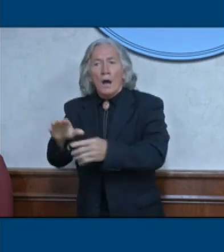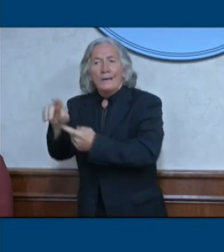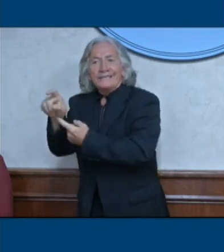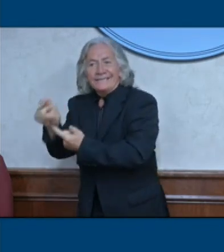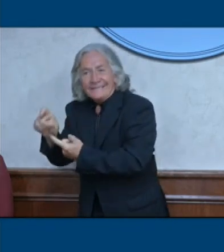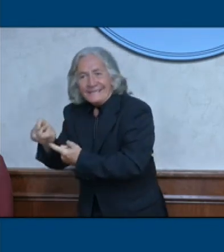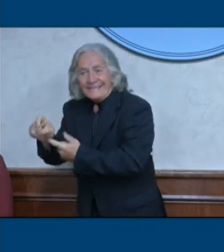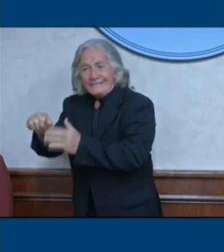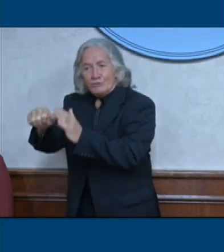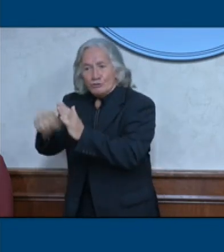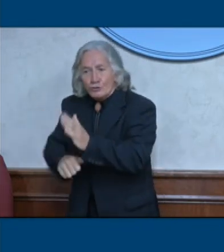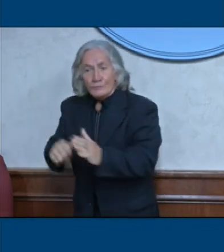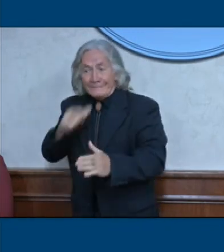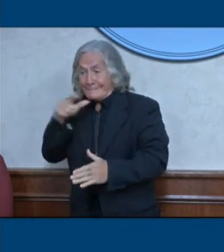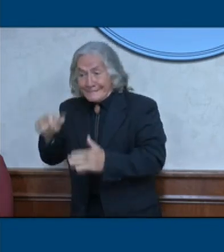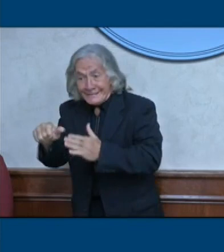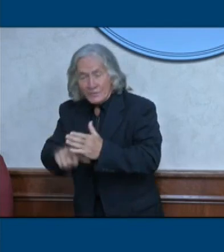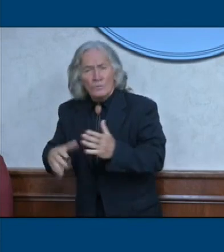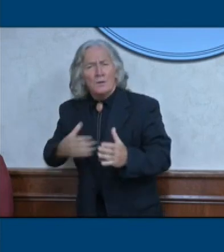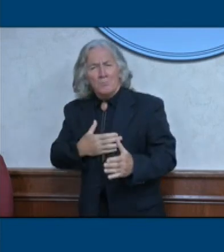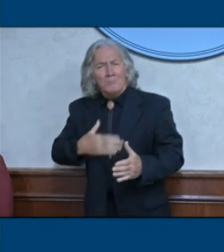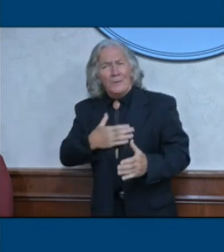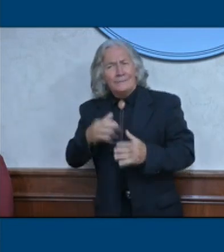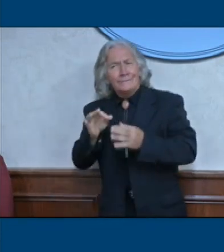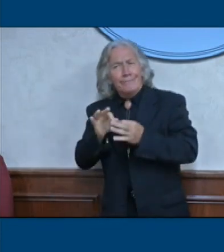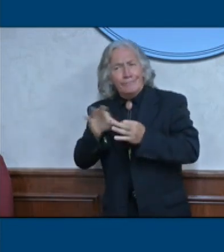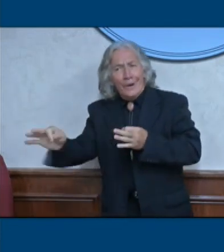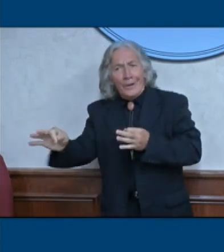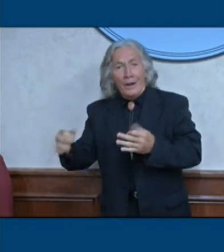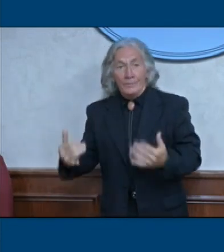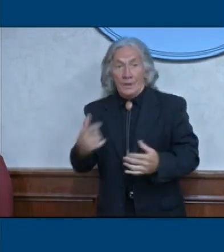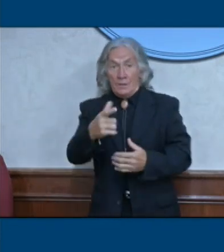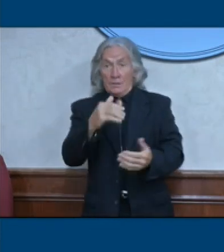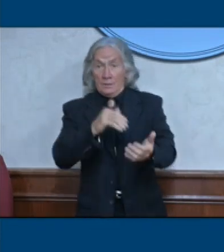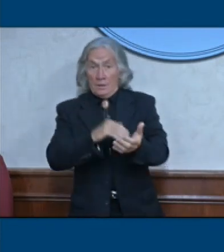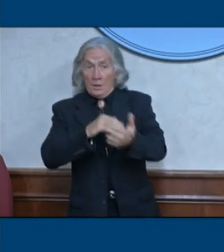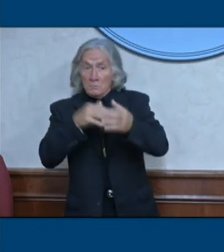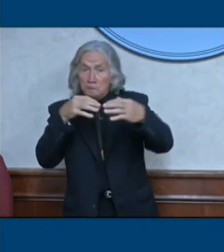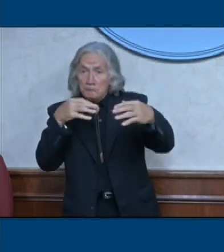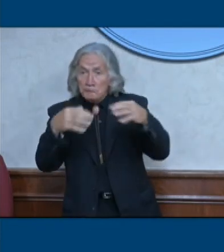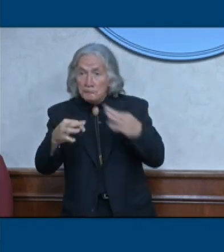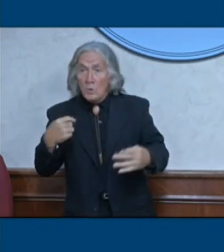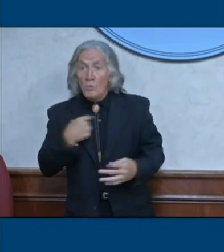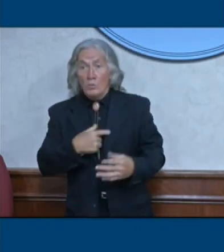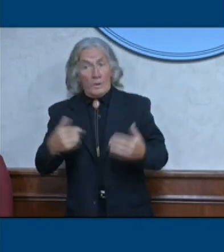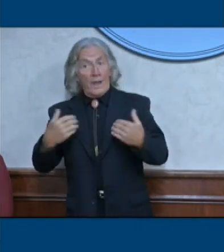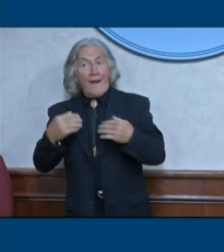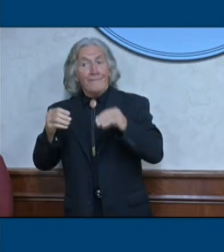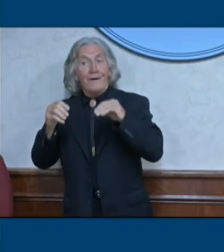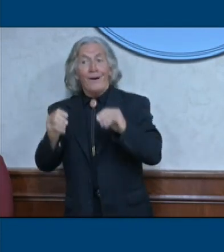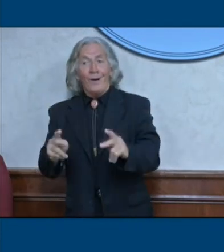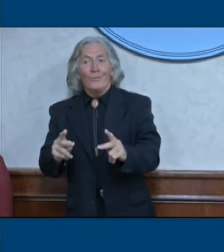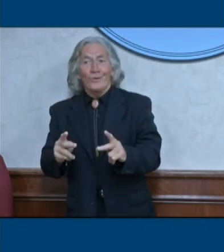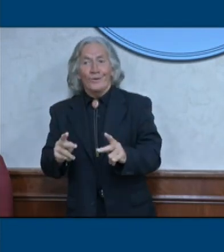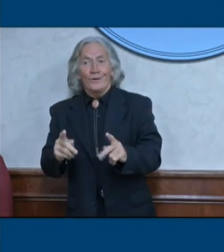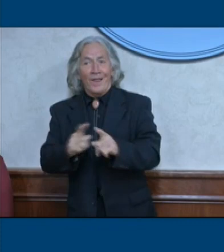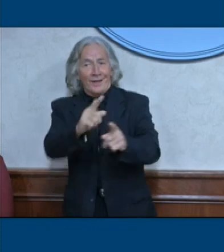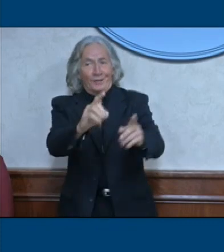non-essential surgical procedures if we needed even more beds. As Dr. Zerwas explained earlier, we did have the opportunity